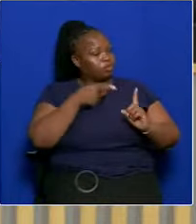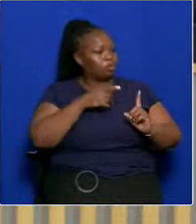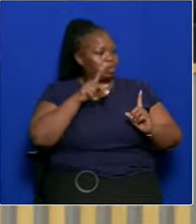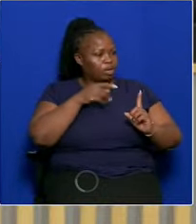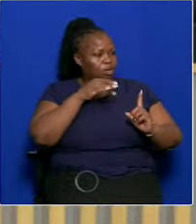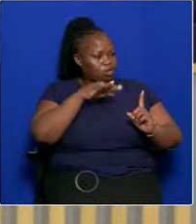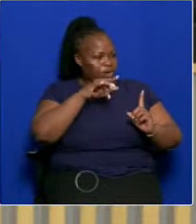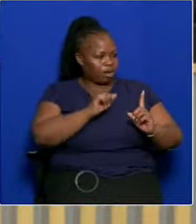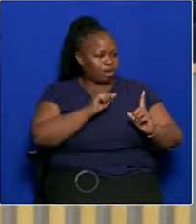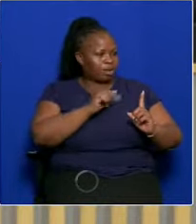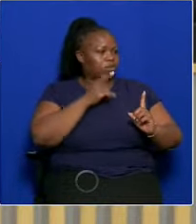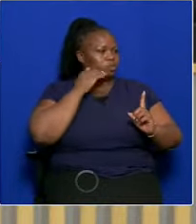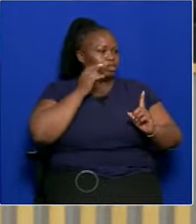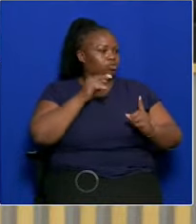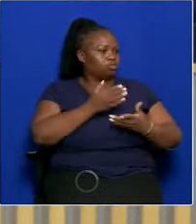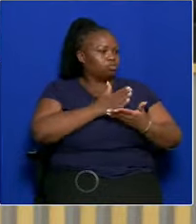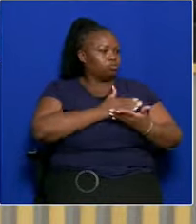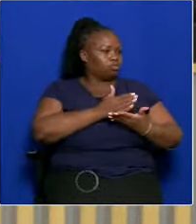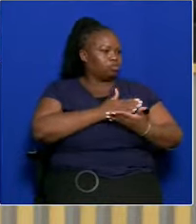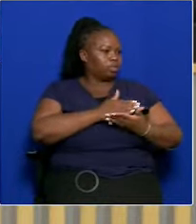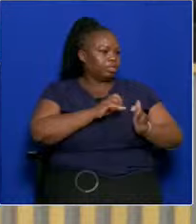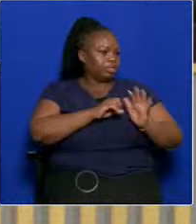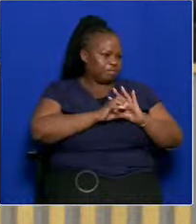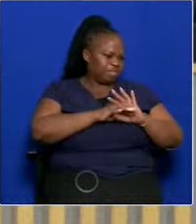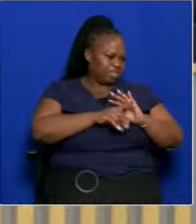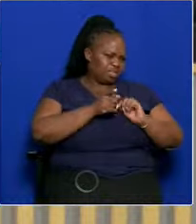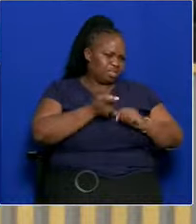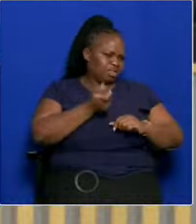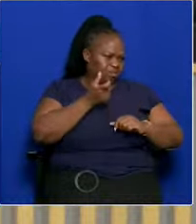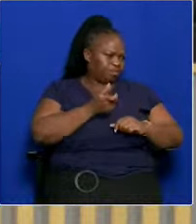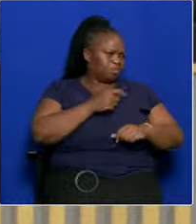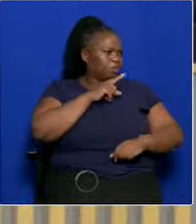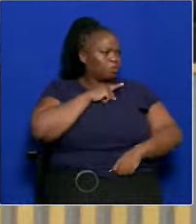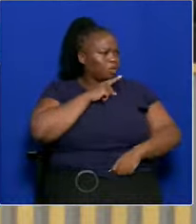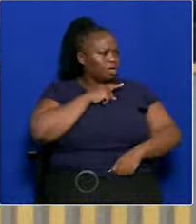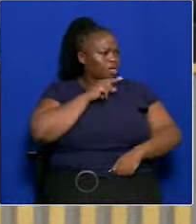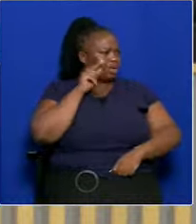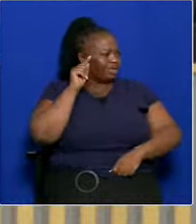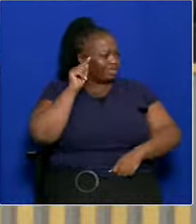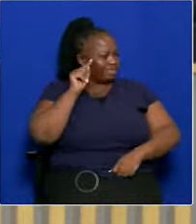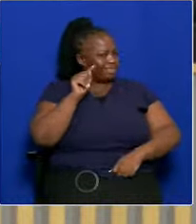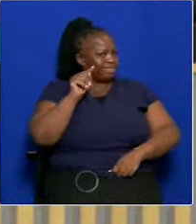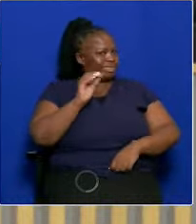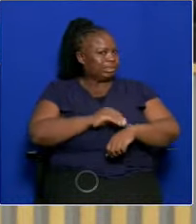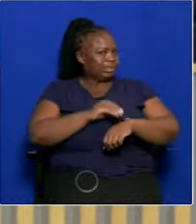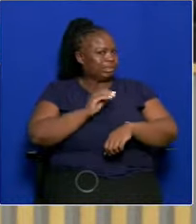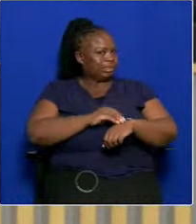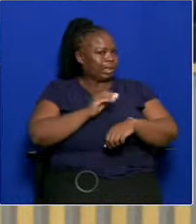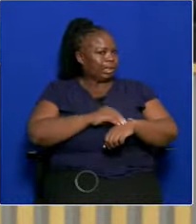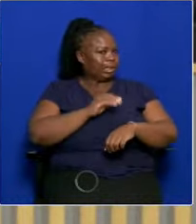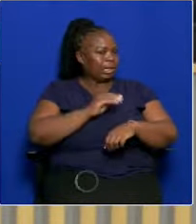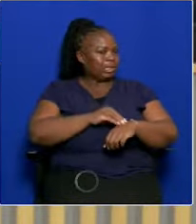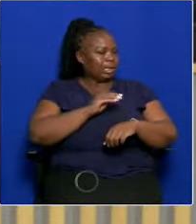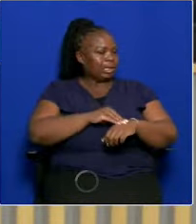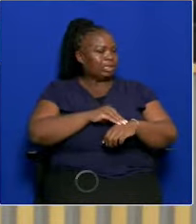share the media bits about him, it's because of the trouble that he's giving or